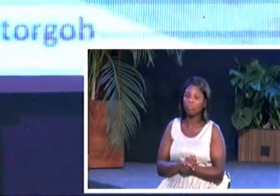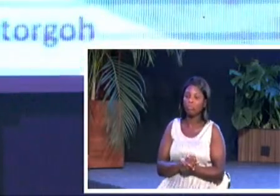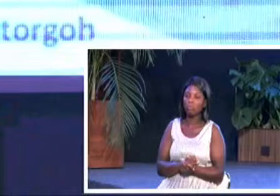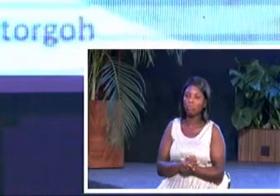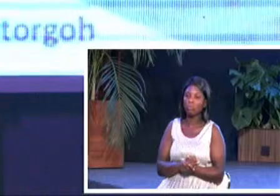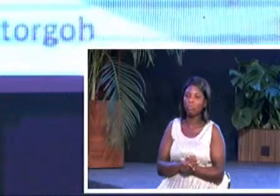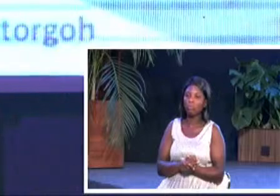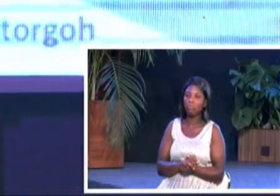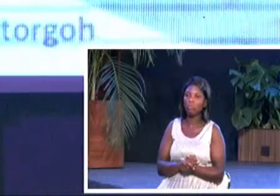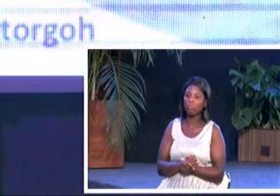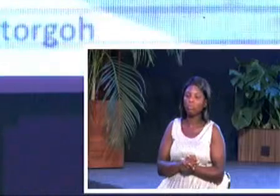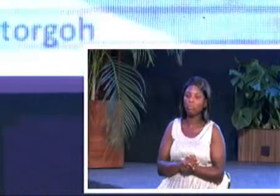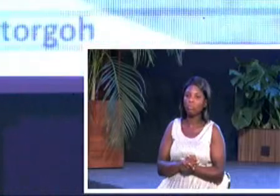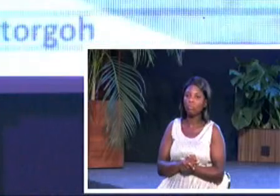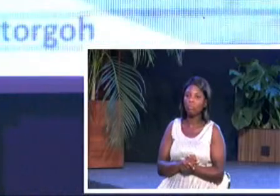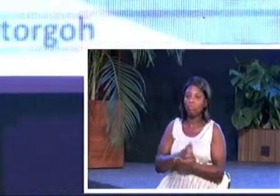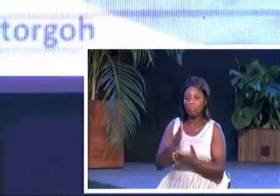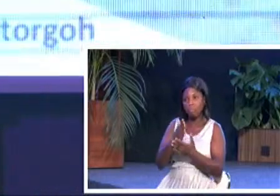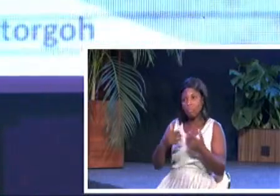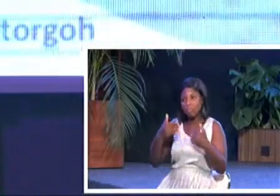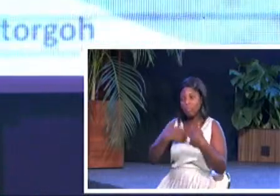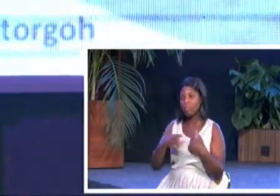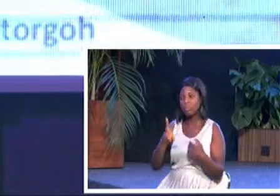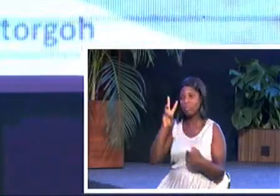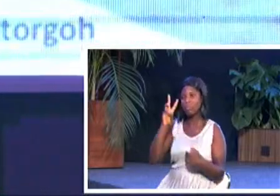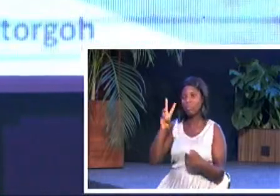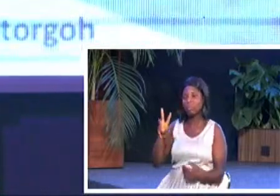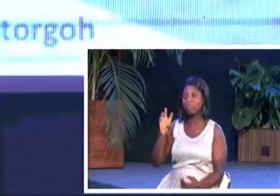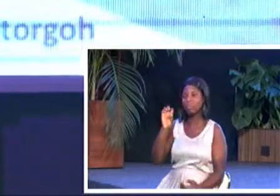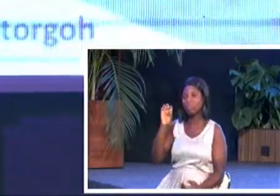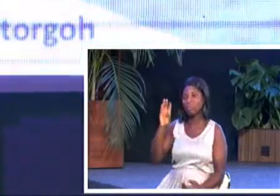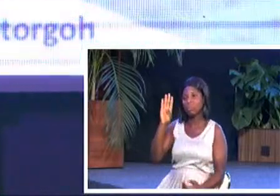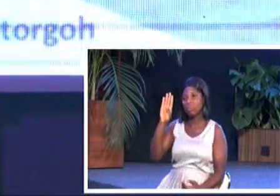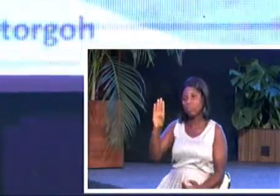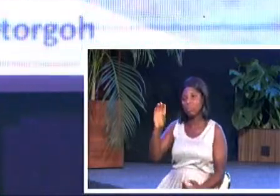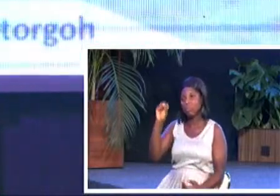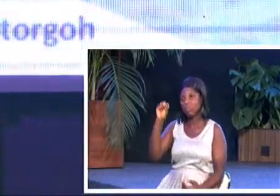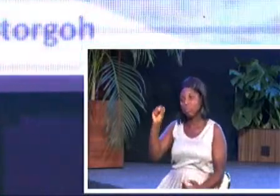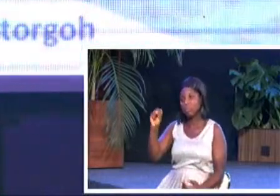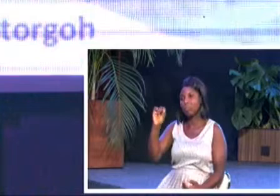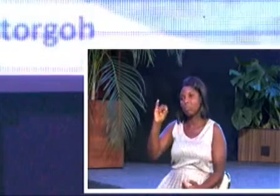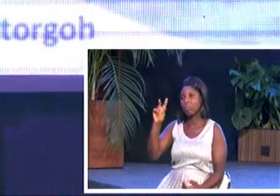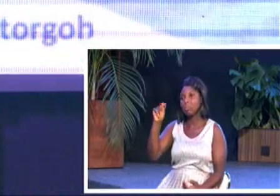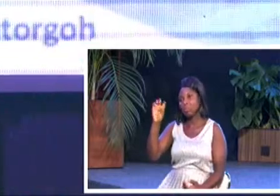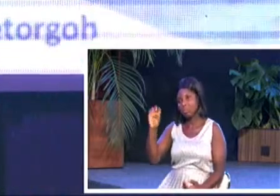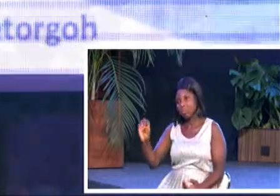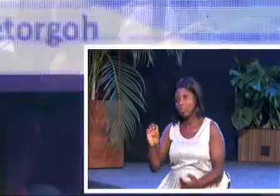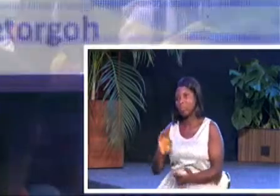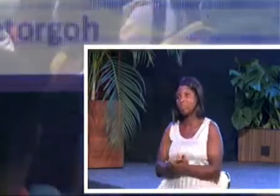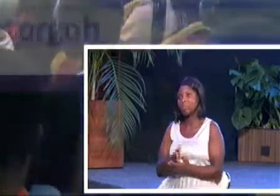hack their website or emails and the rest. This is a skill set requirement for companies.